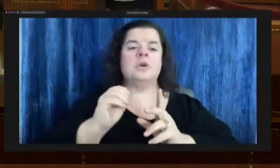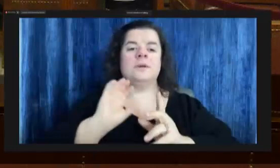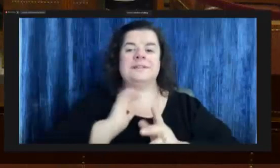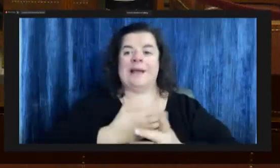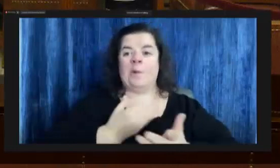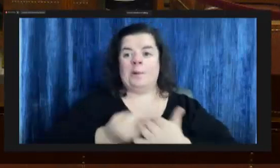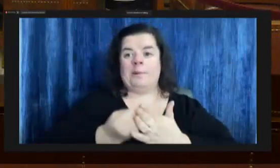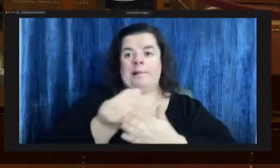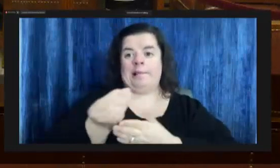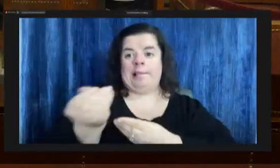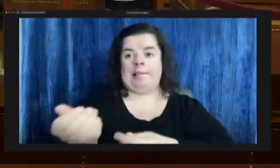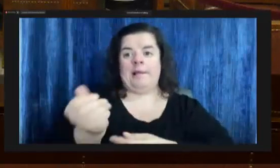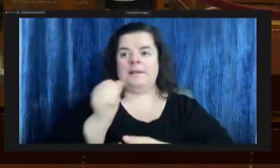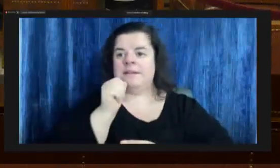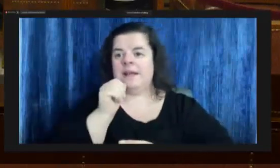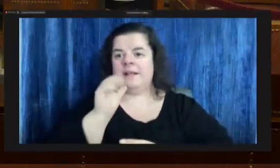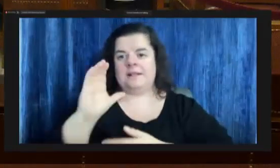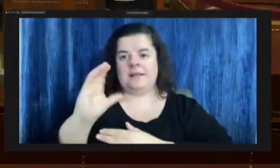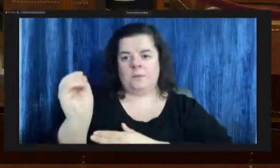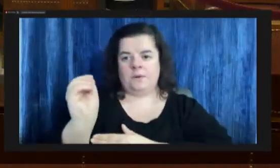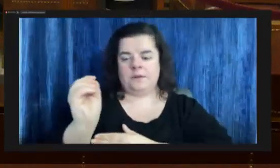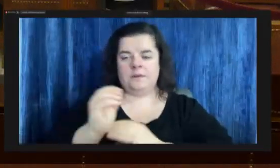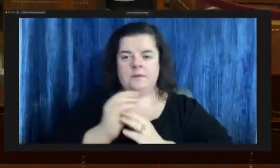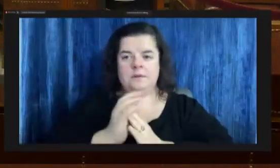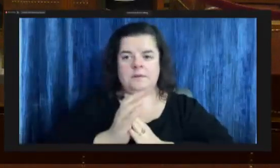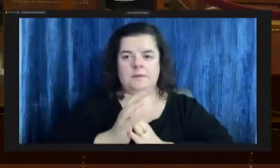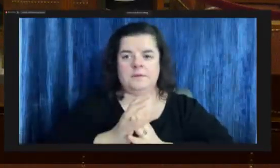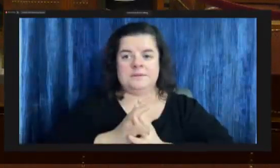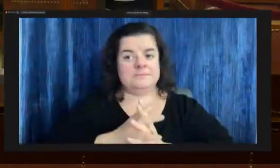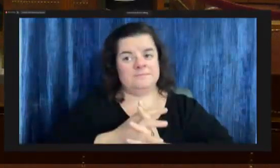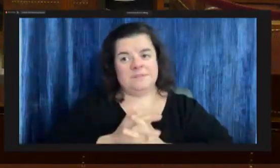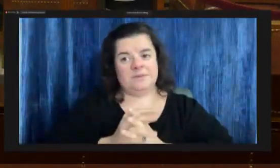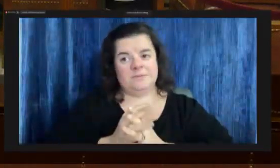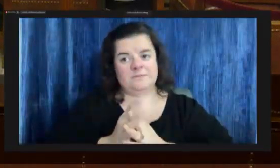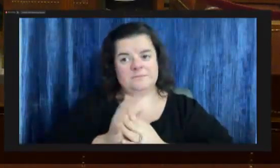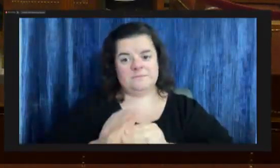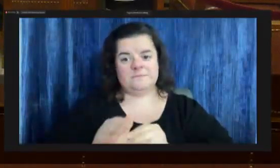the county's. No split. No.